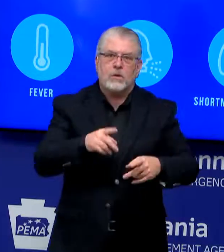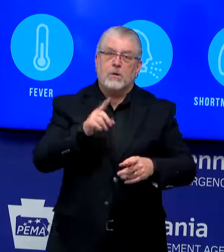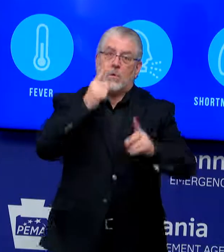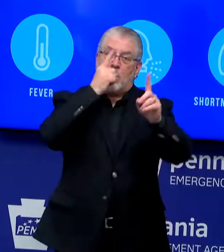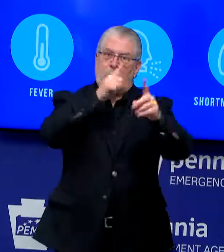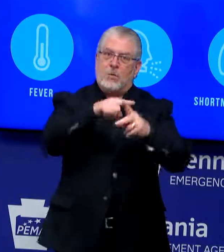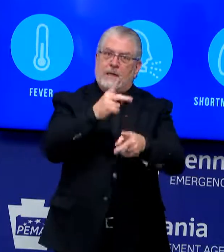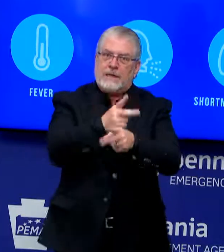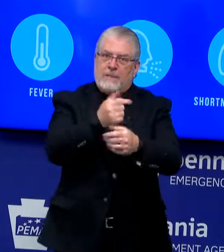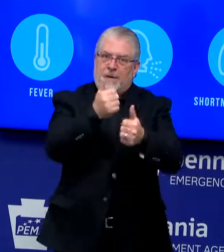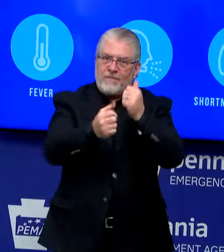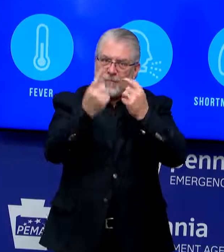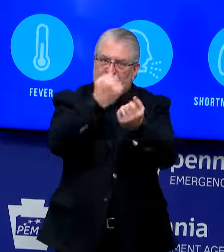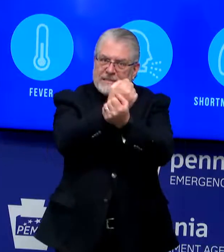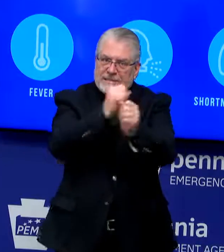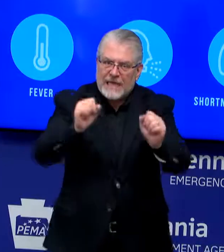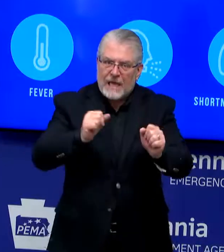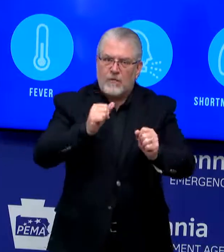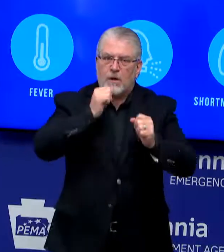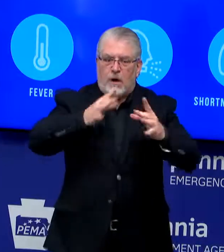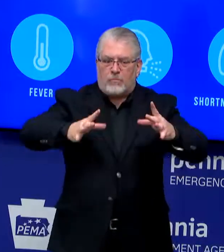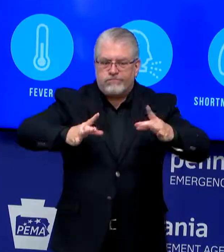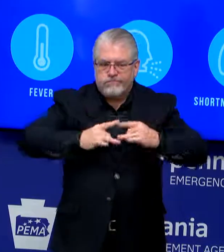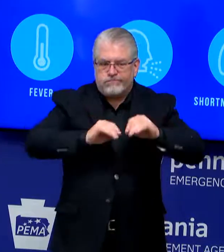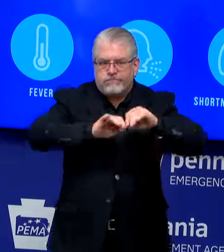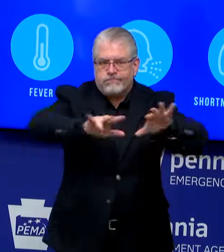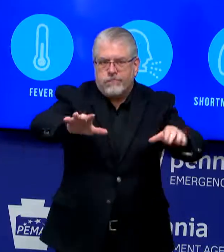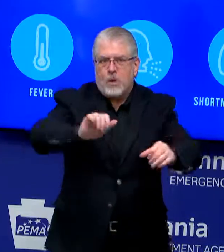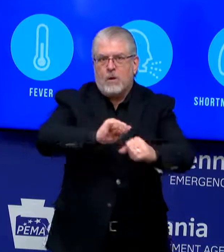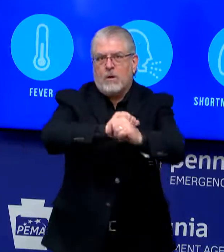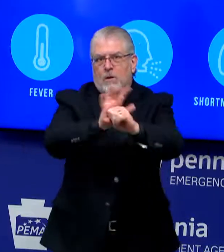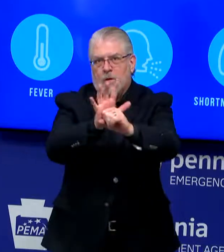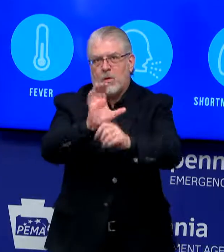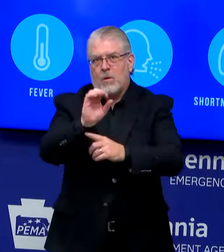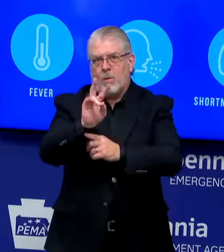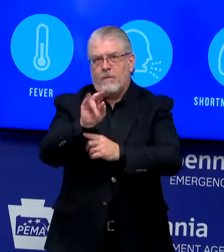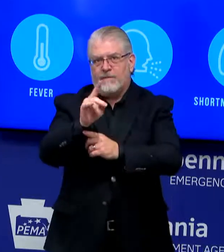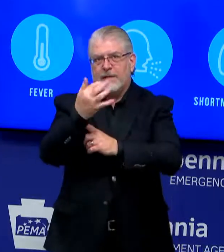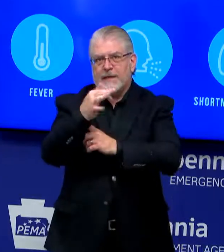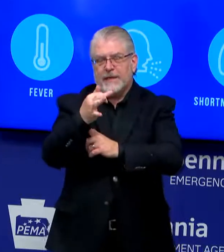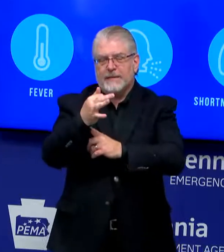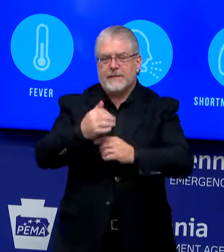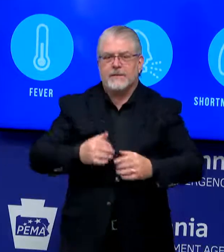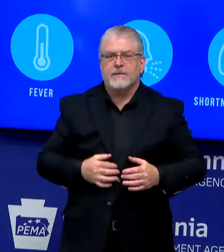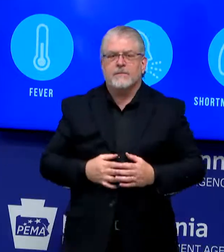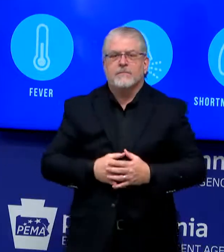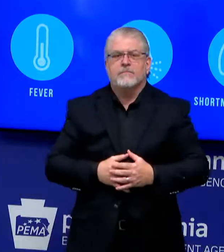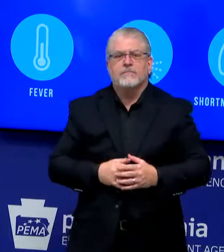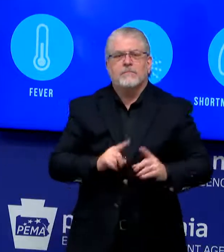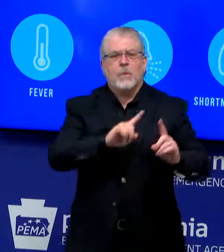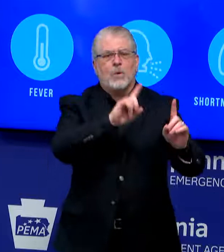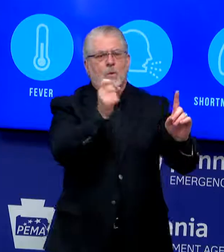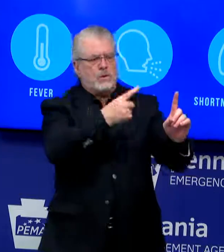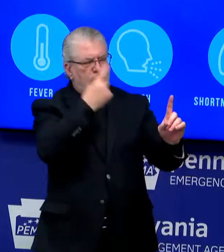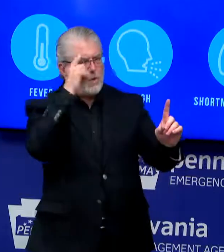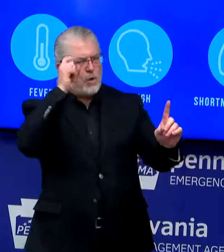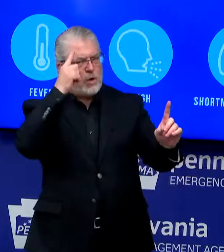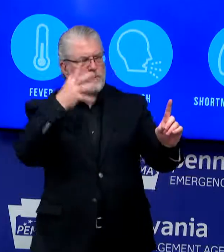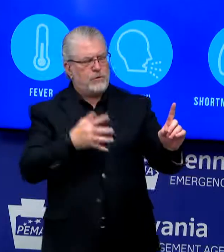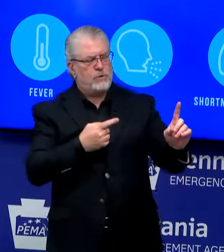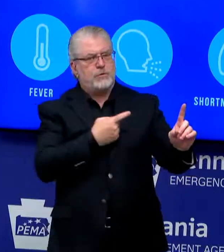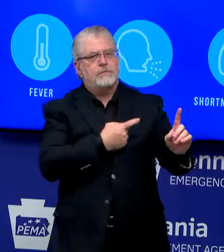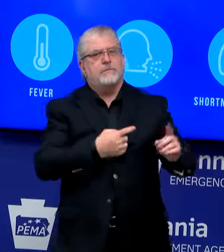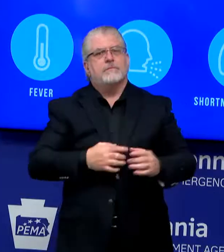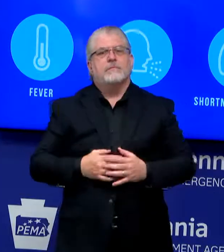COVID-19. Governor, the next question is for you. From the Daily Press, We're seeing on social media that despite